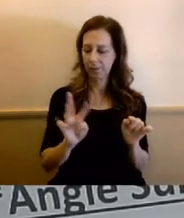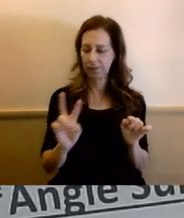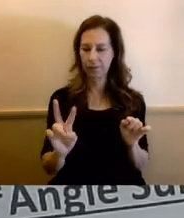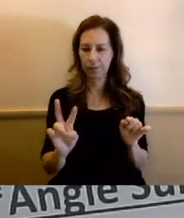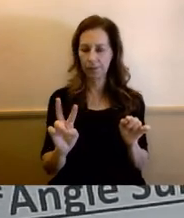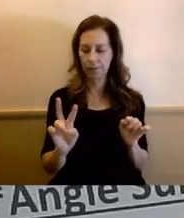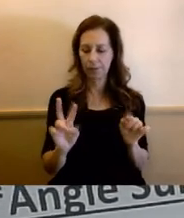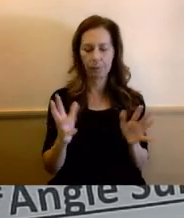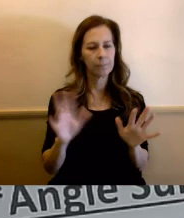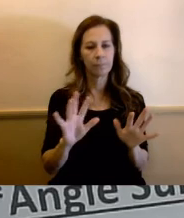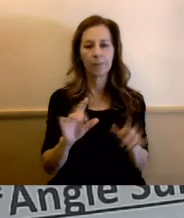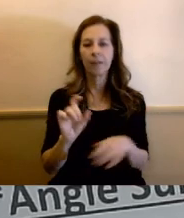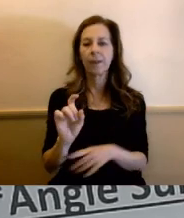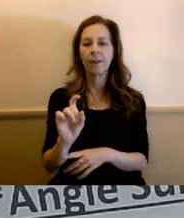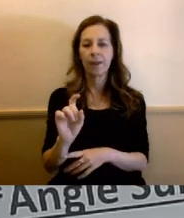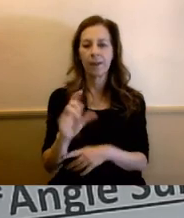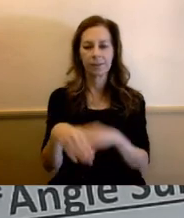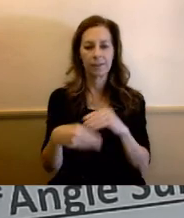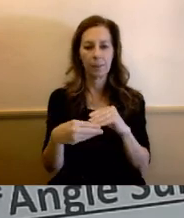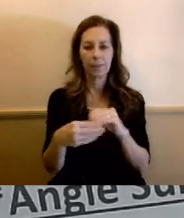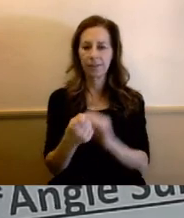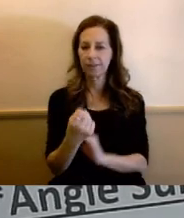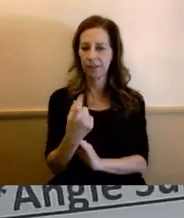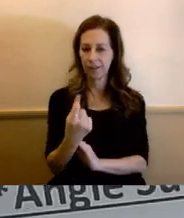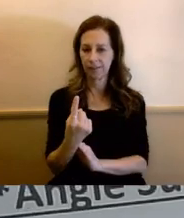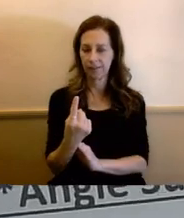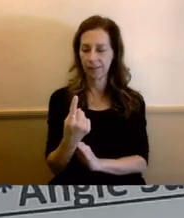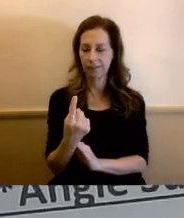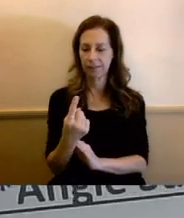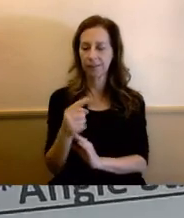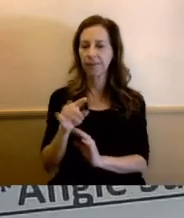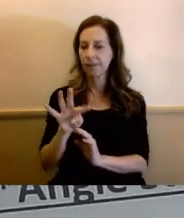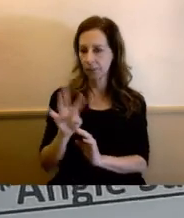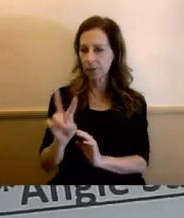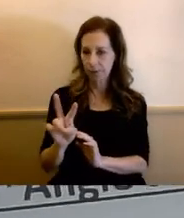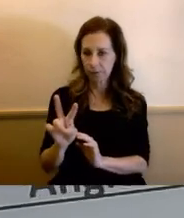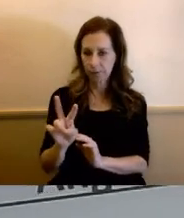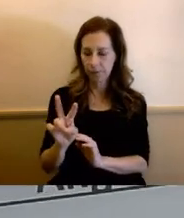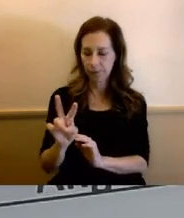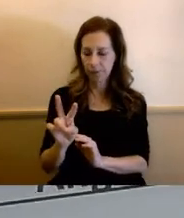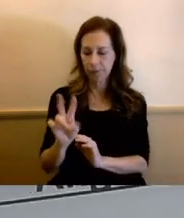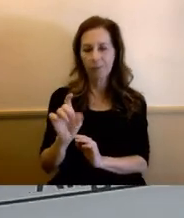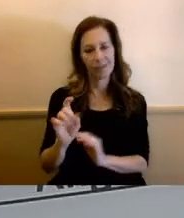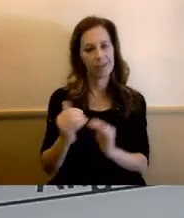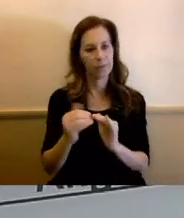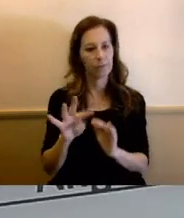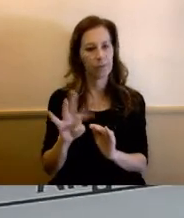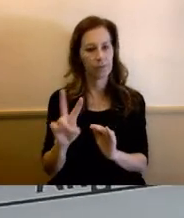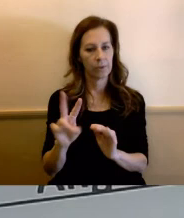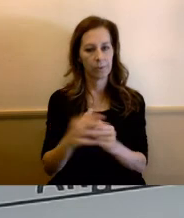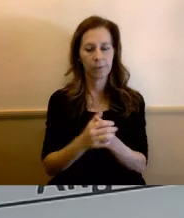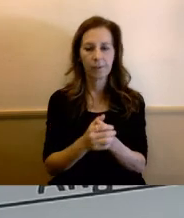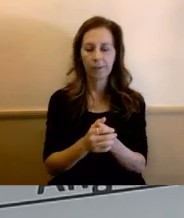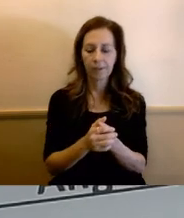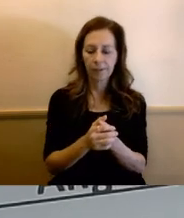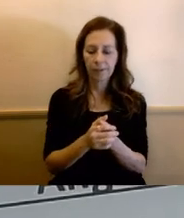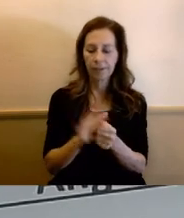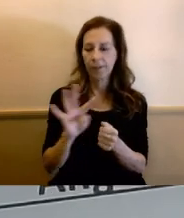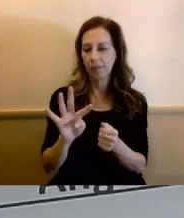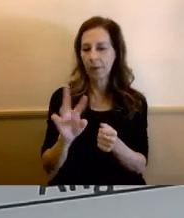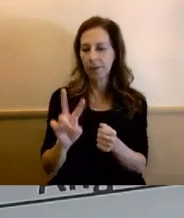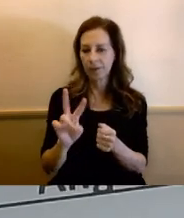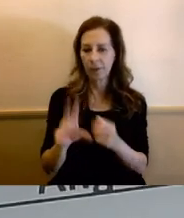x plus 11, so 42, because x is 42. 42 plus